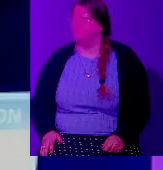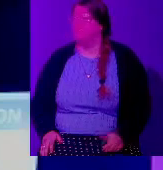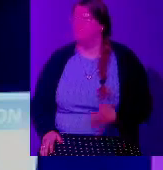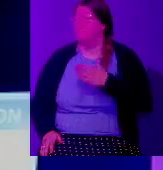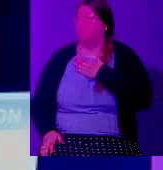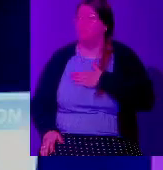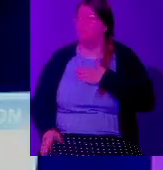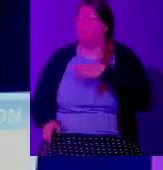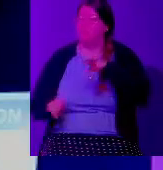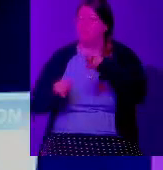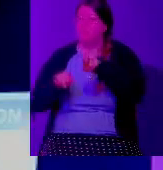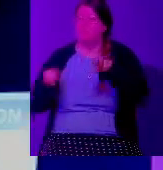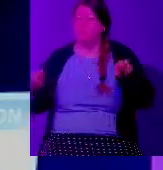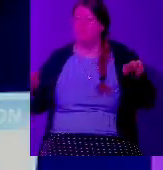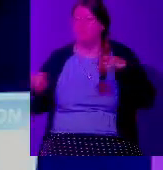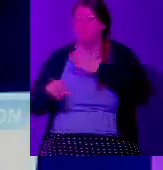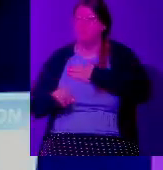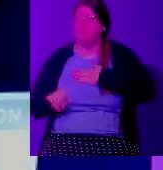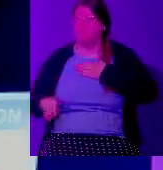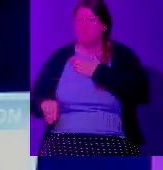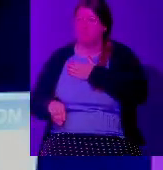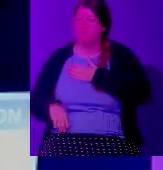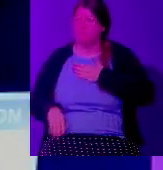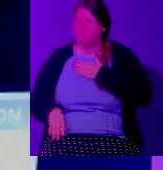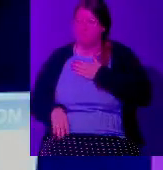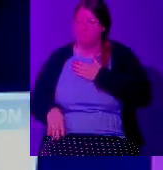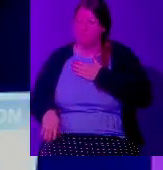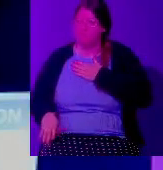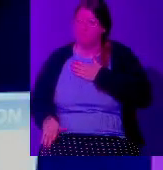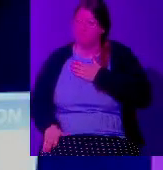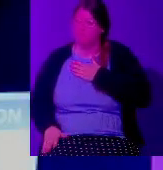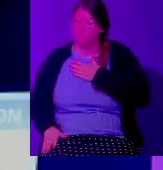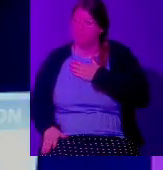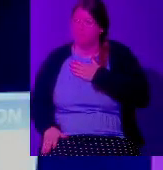will get going here.